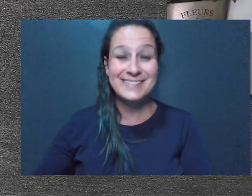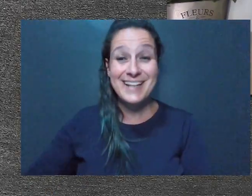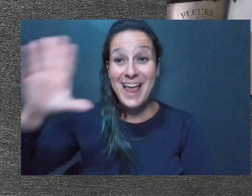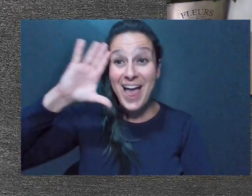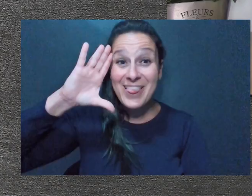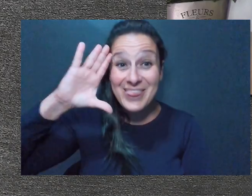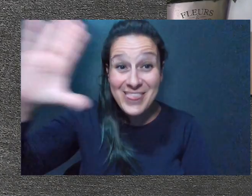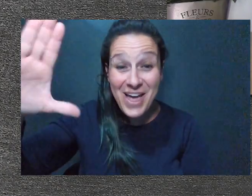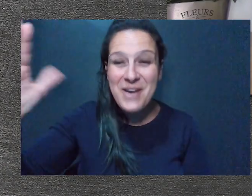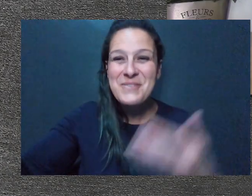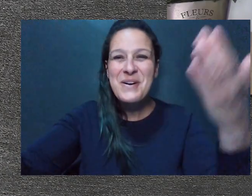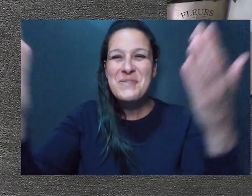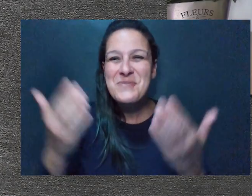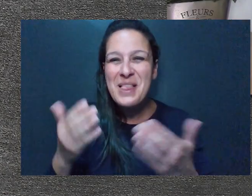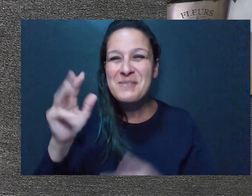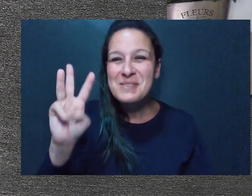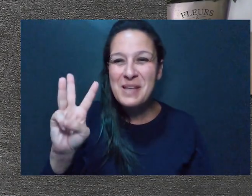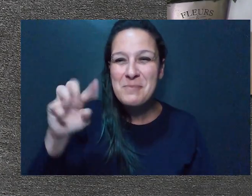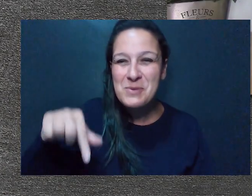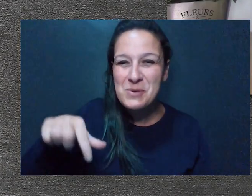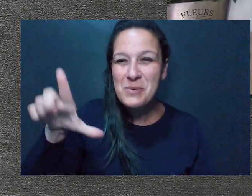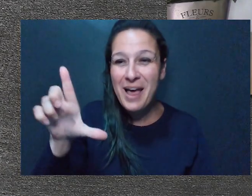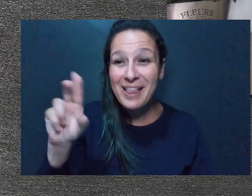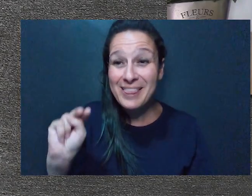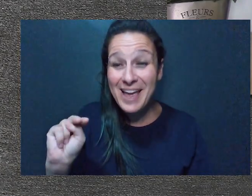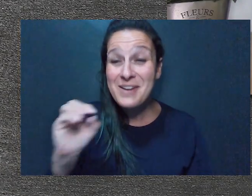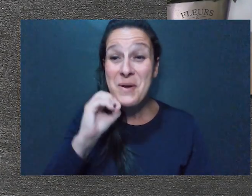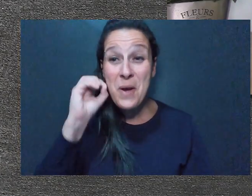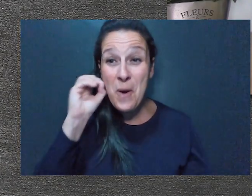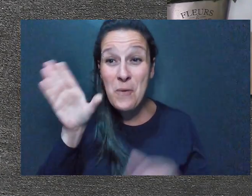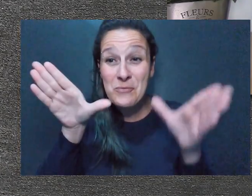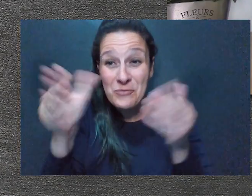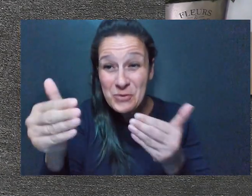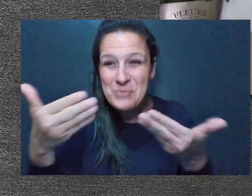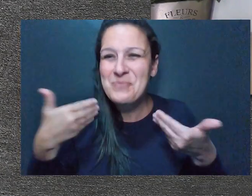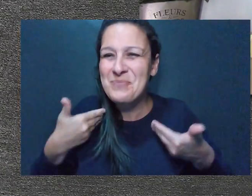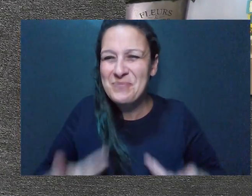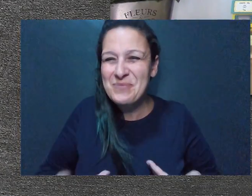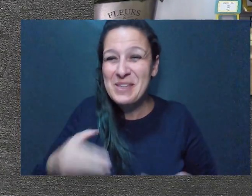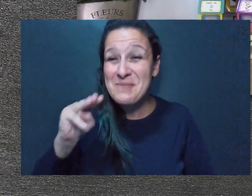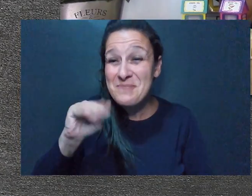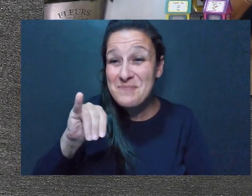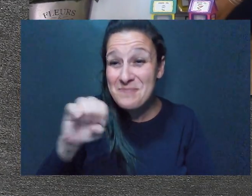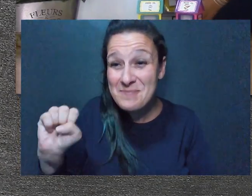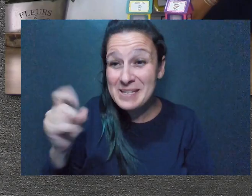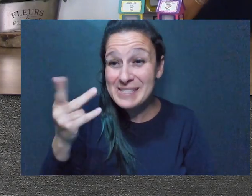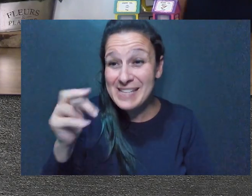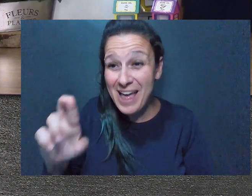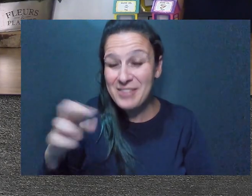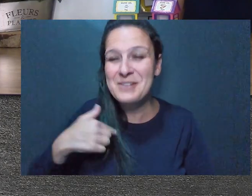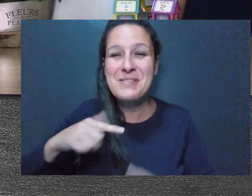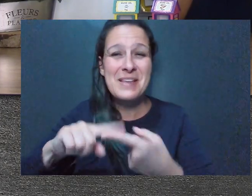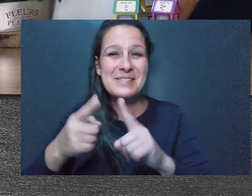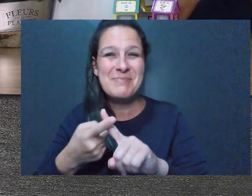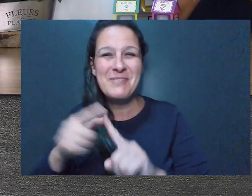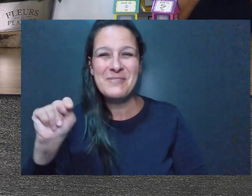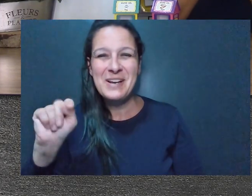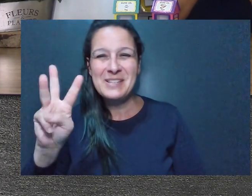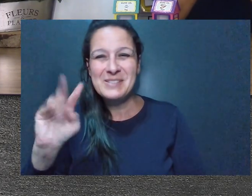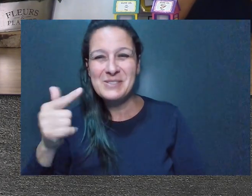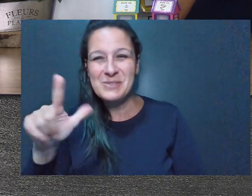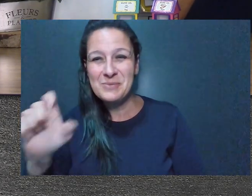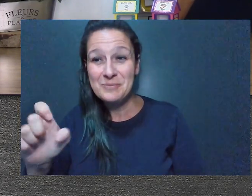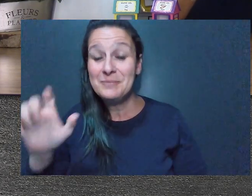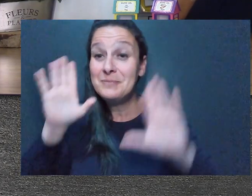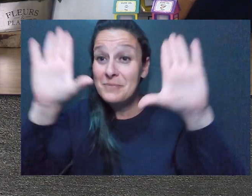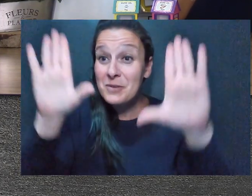Hello, and welcome to WQLN Homeroom. I'm Miss Heather, and this is my friend Twiggle. It's so great to see you